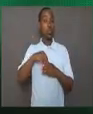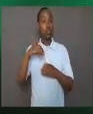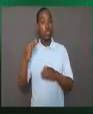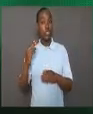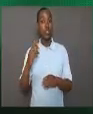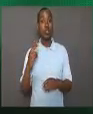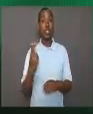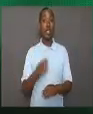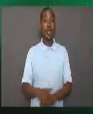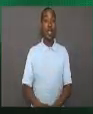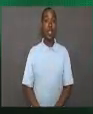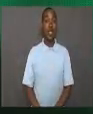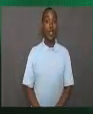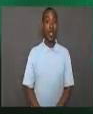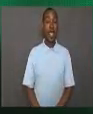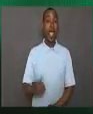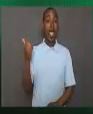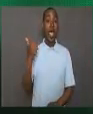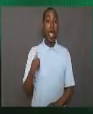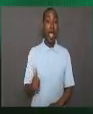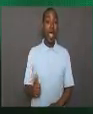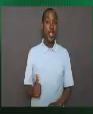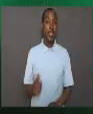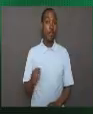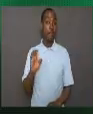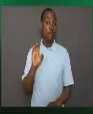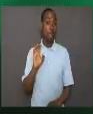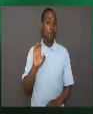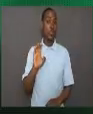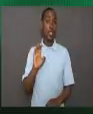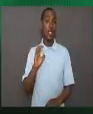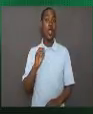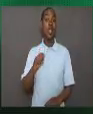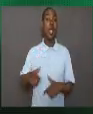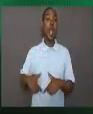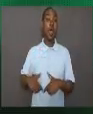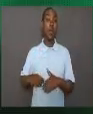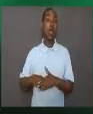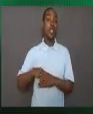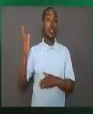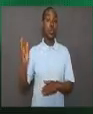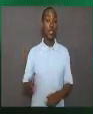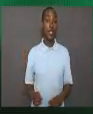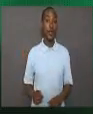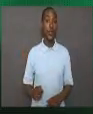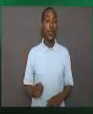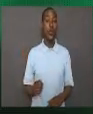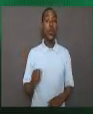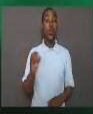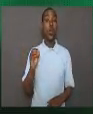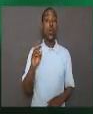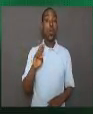deliberate. Air needs to be forced out of the lungs or